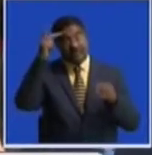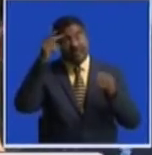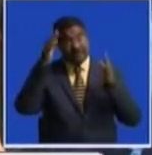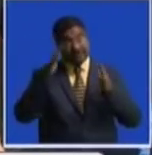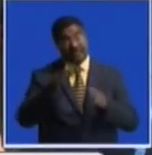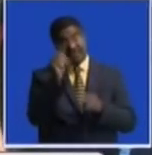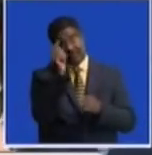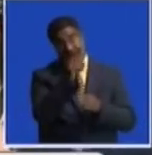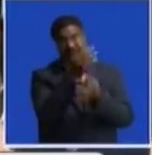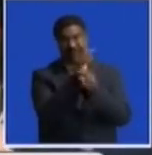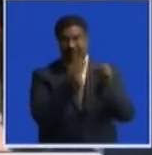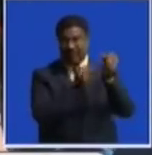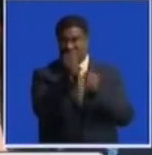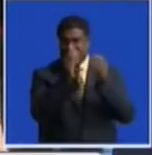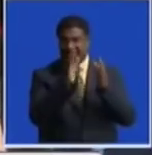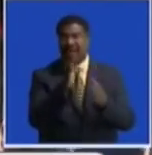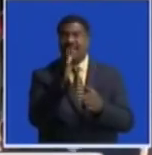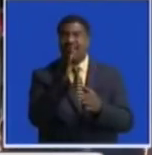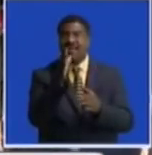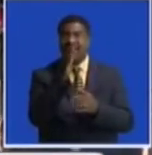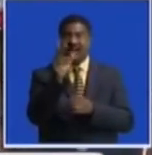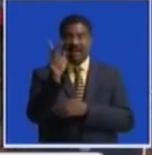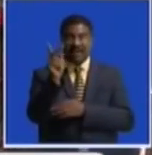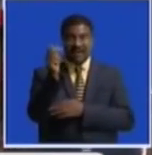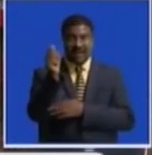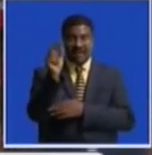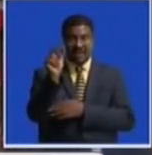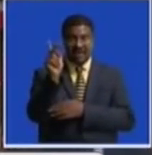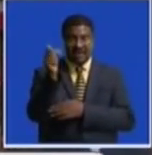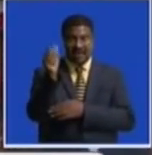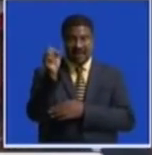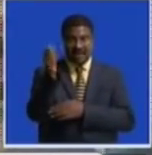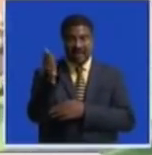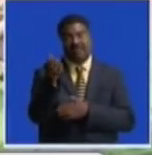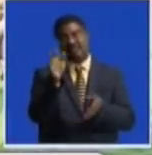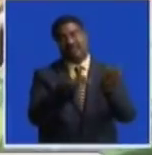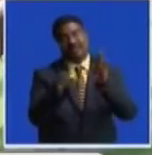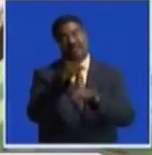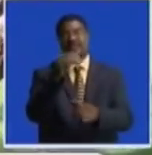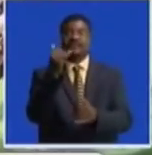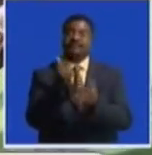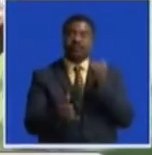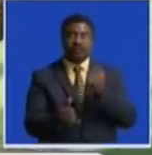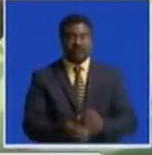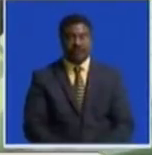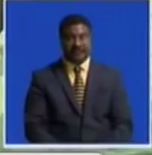politician and freedom fighter Mama Chibesa Kankasa has been put to rest.